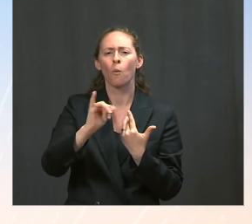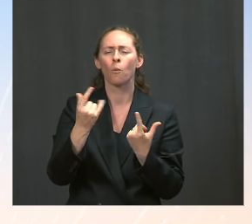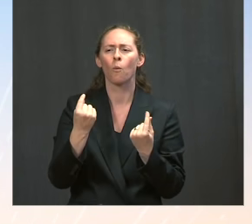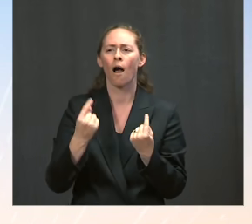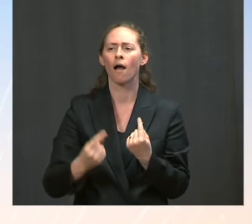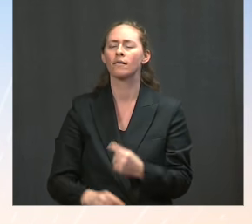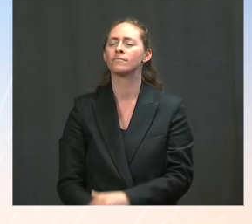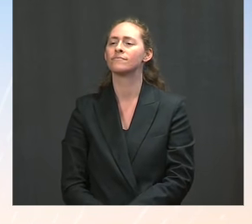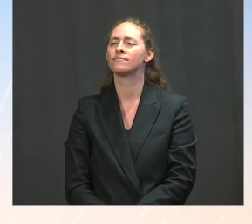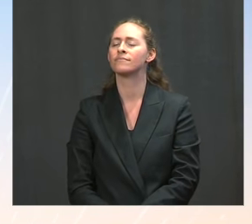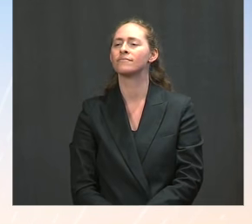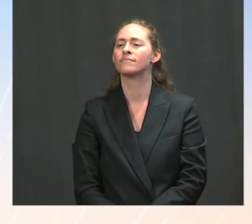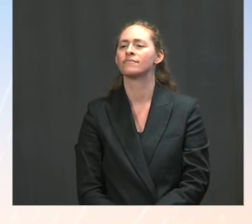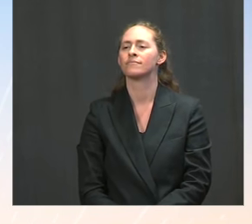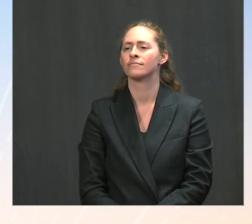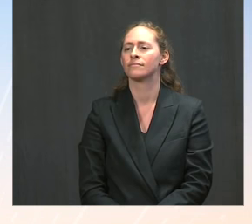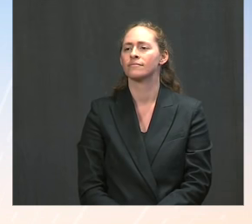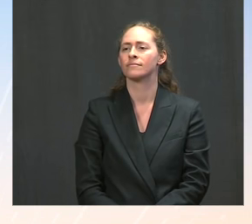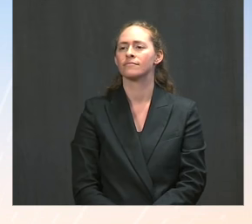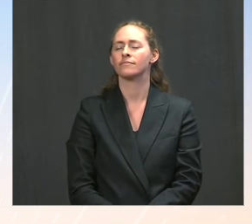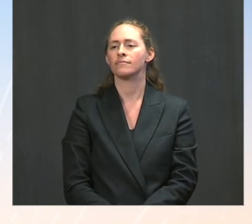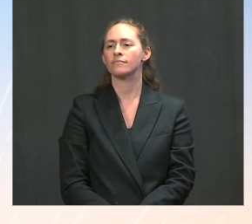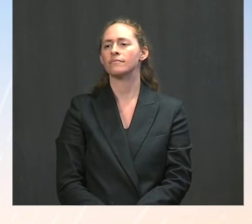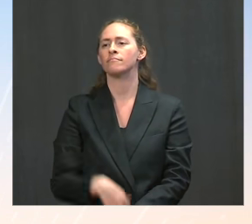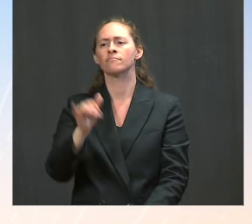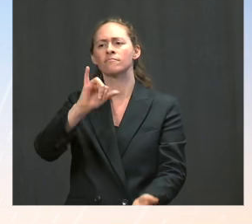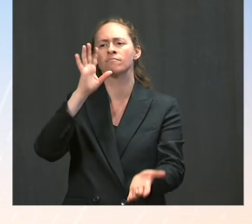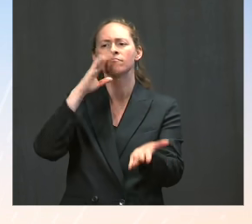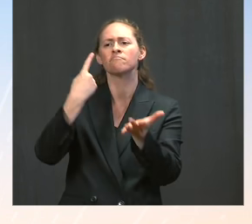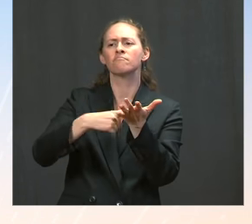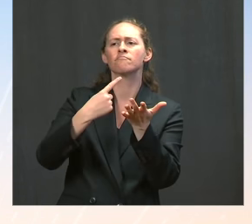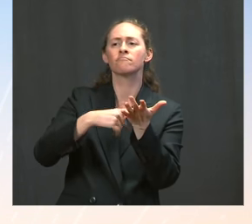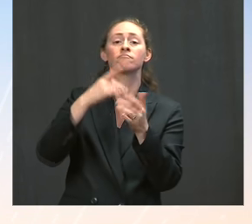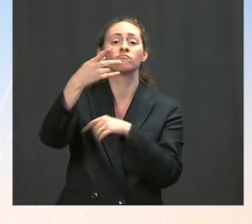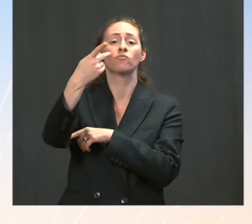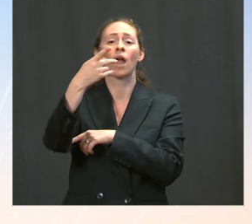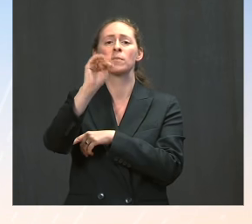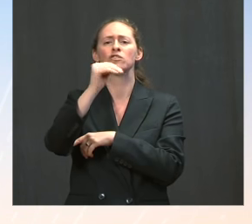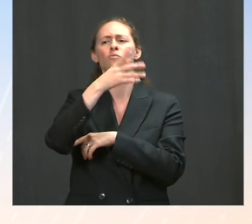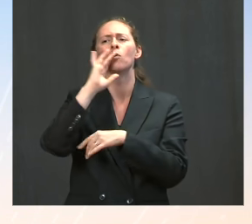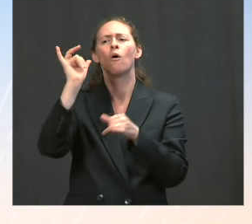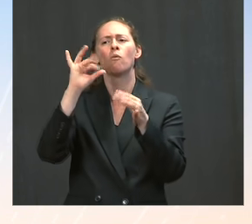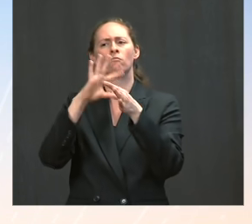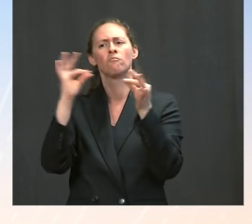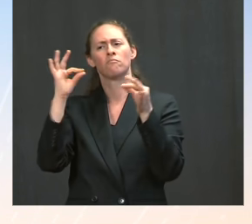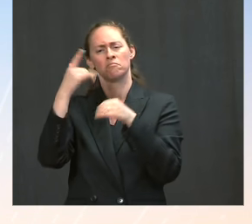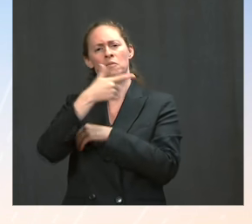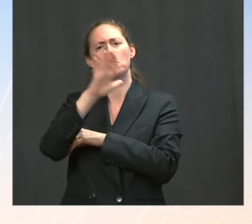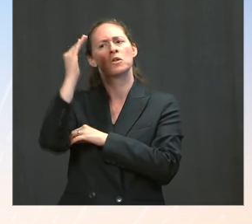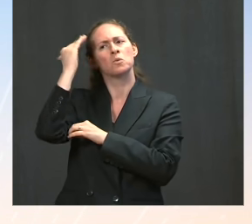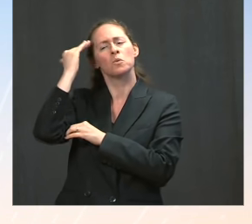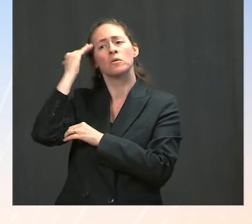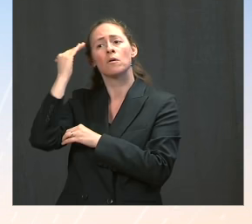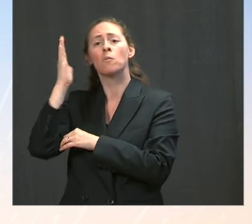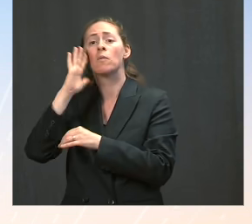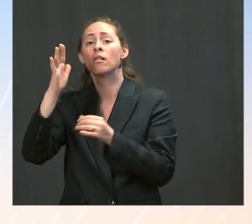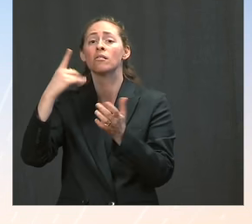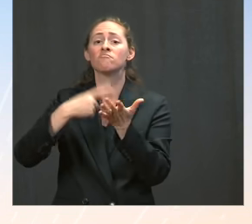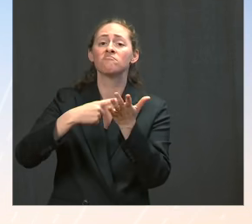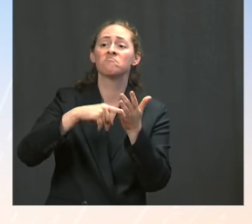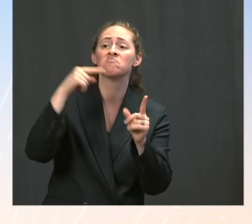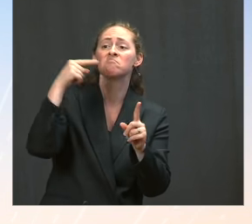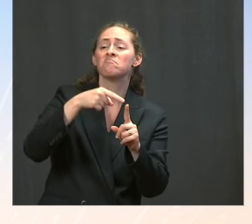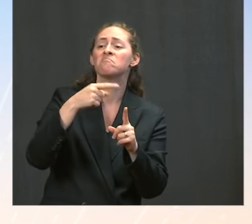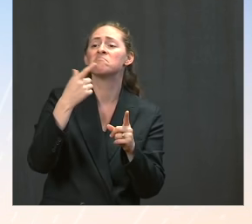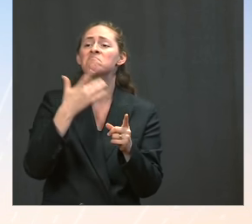I would note the Prime Minister's comments. Our delegations will continue to discuss and we'll have more to say. I'm sure they'll have more to say after